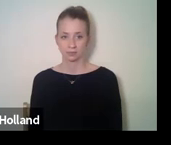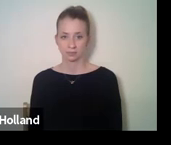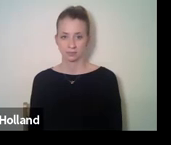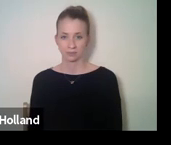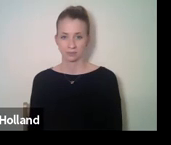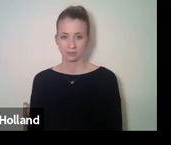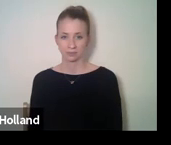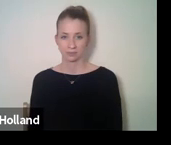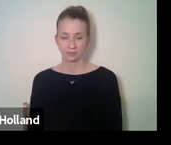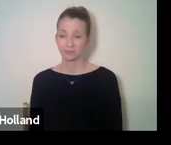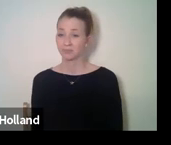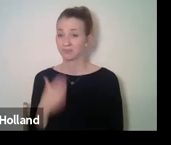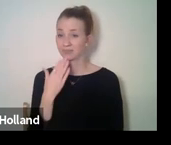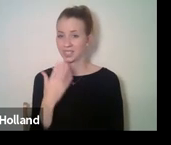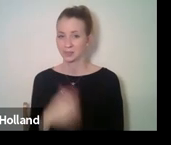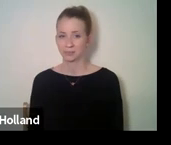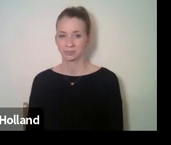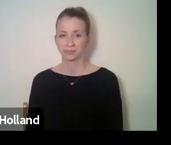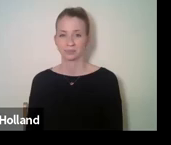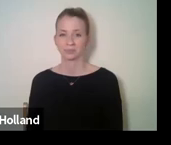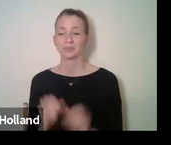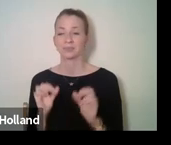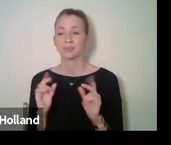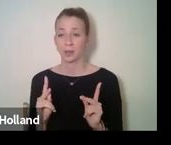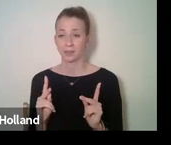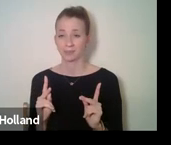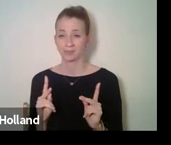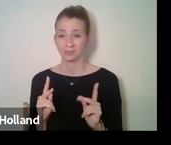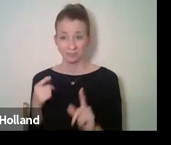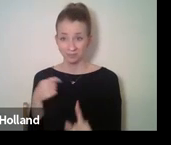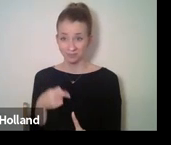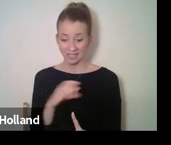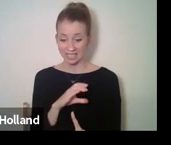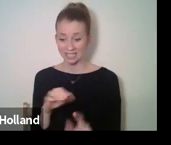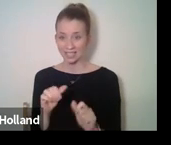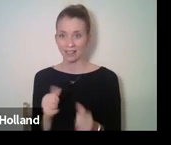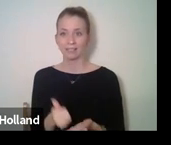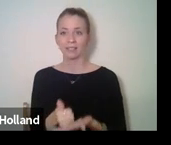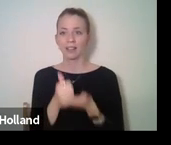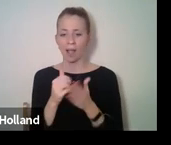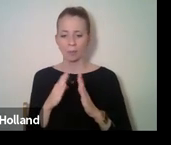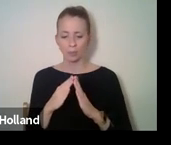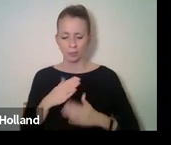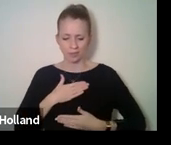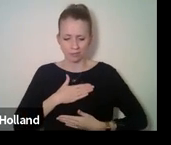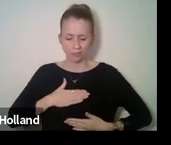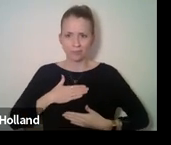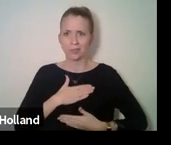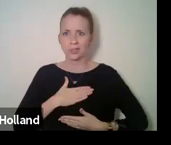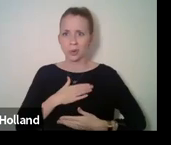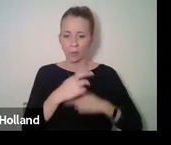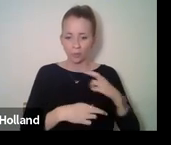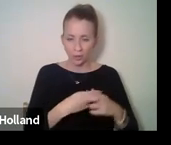Okay, gracias. Okay, so CCA can help communities enjoy renewable sourcing,